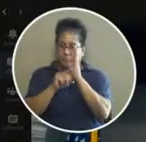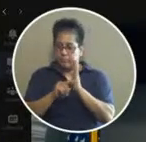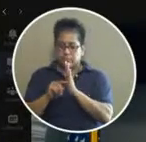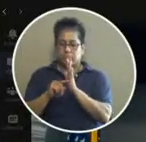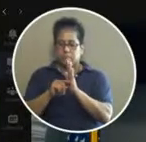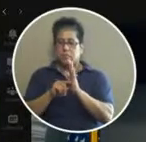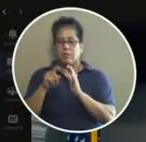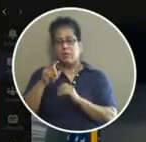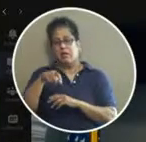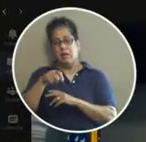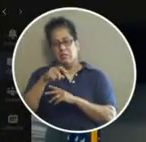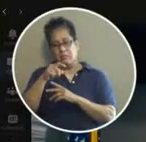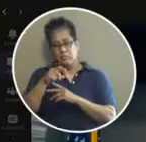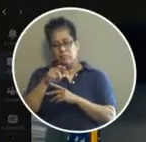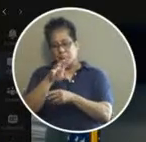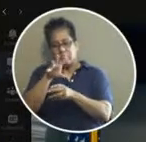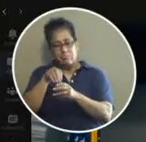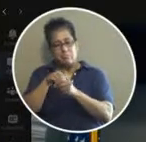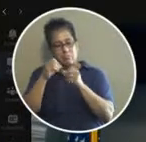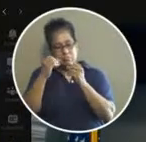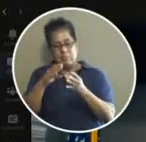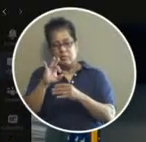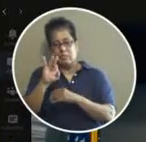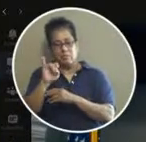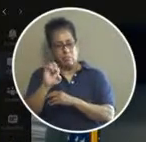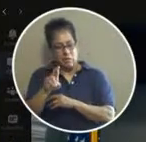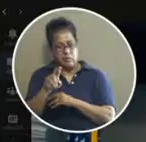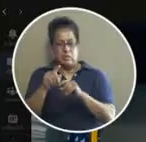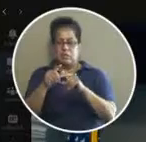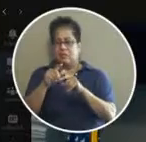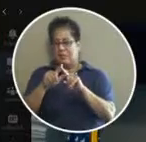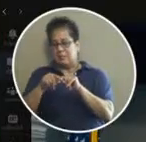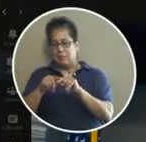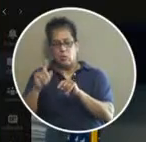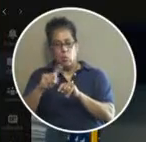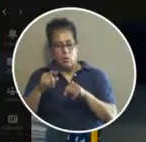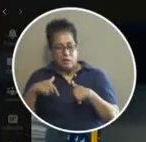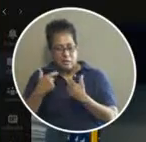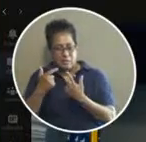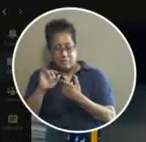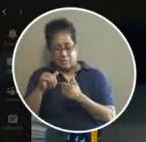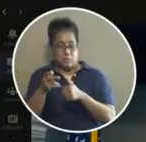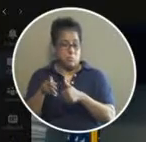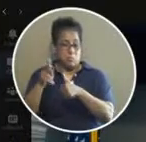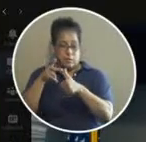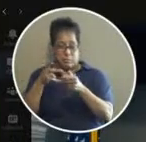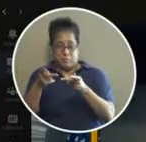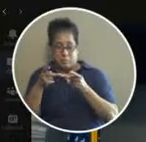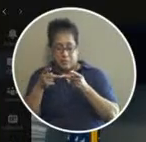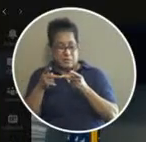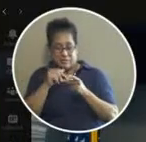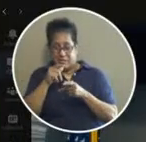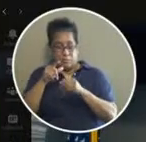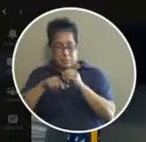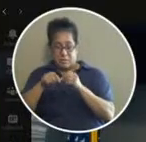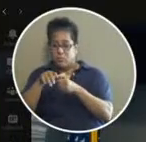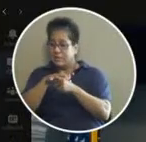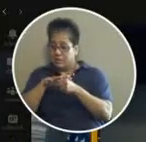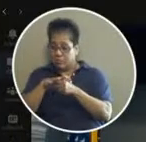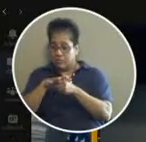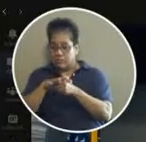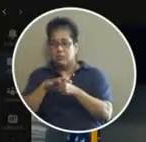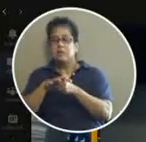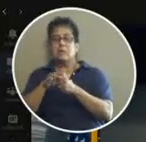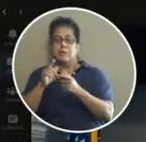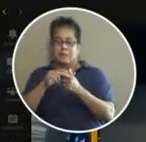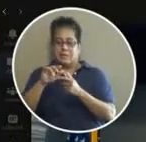many factors, among others, the primary place of residence, where if the primary place of residence is not in El Paso County, we